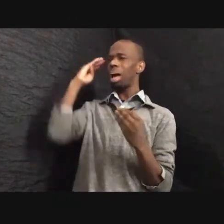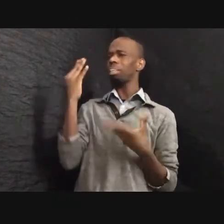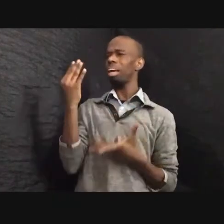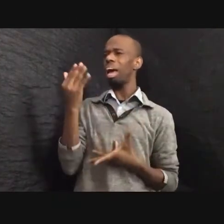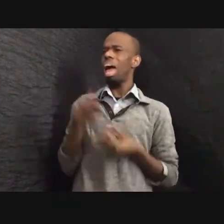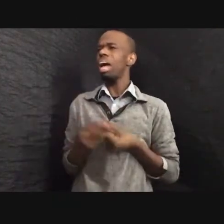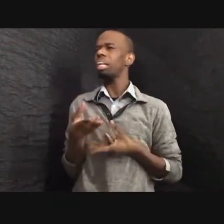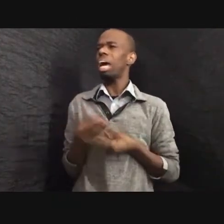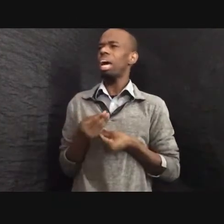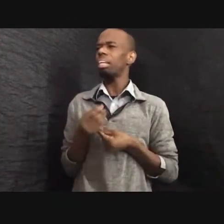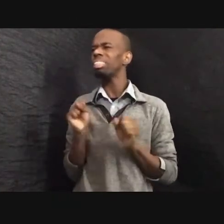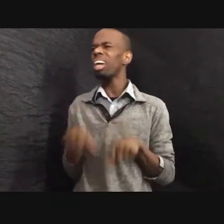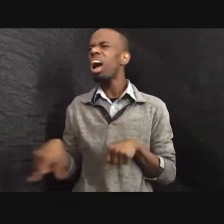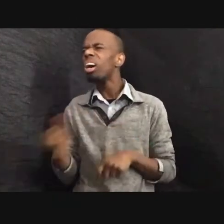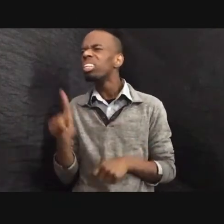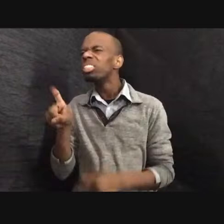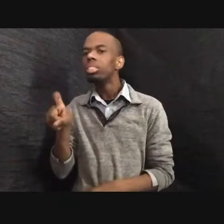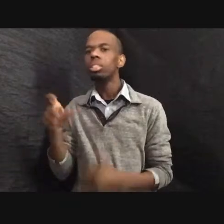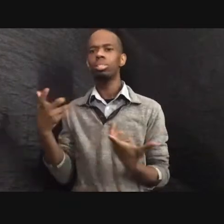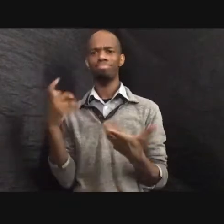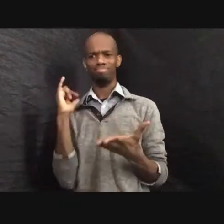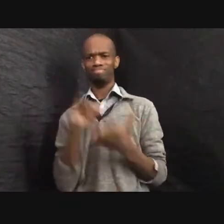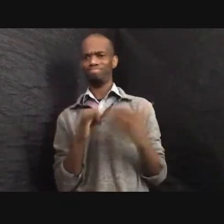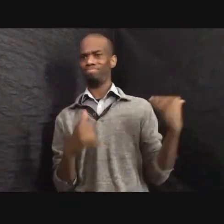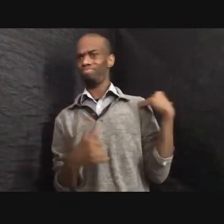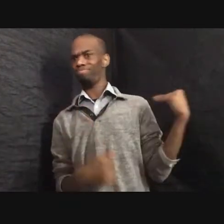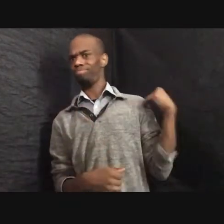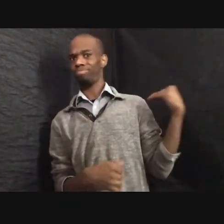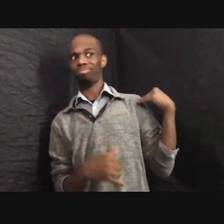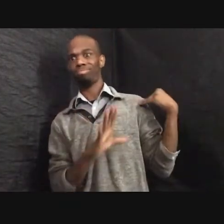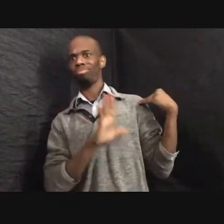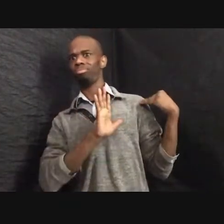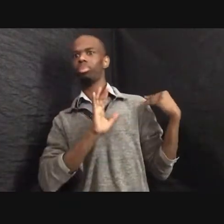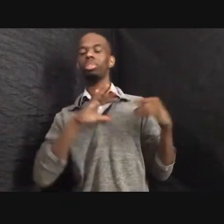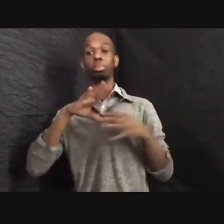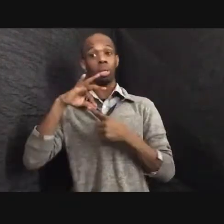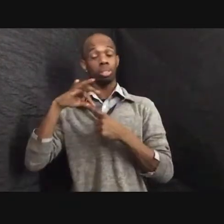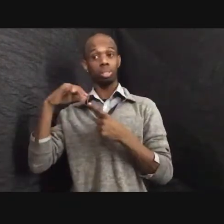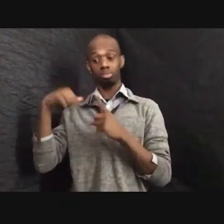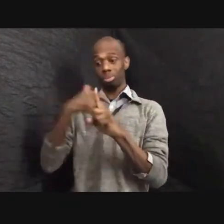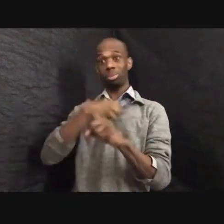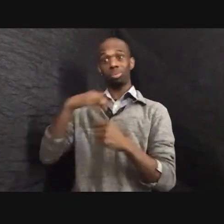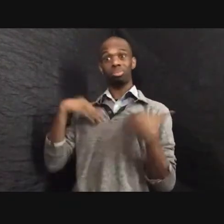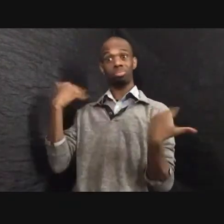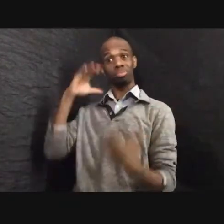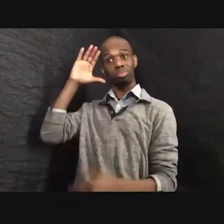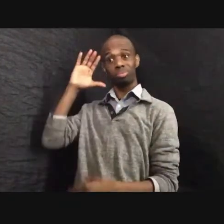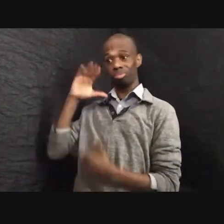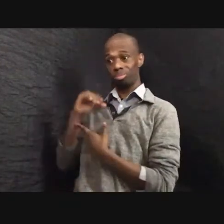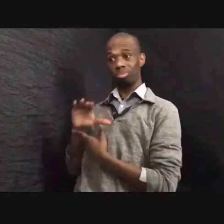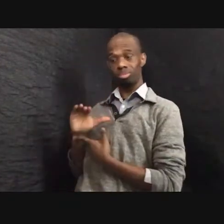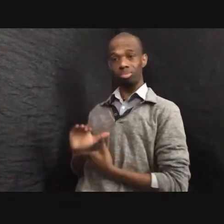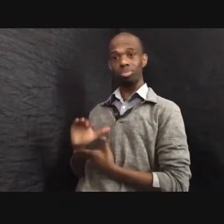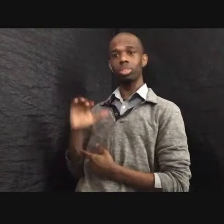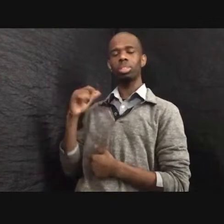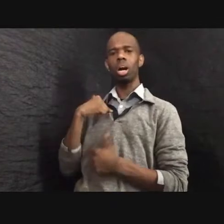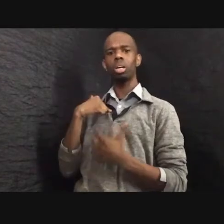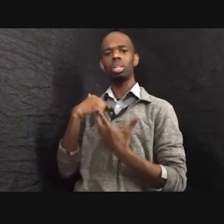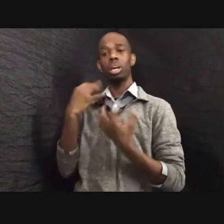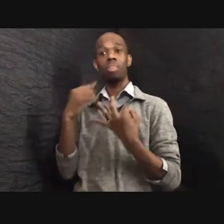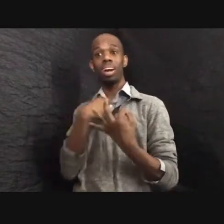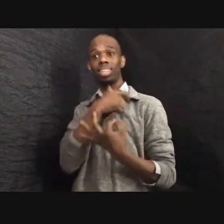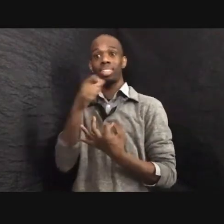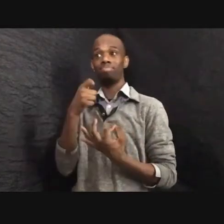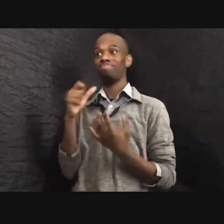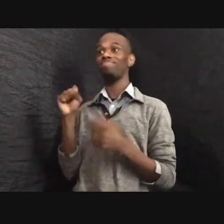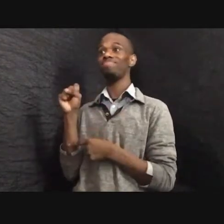how to, especially at a young age, and I didn't know better, how I was in fear of losing my job if I didn't say yes to what they're asking